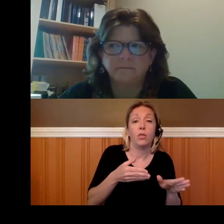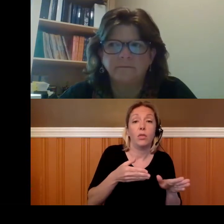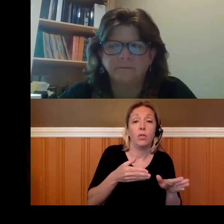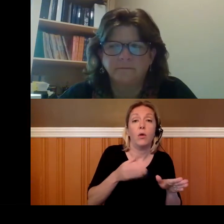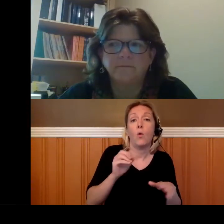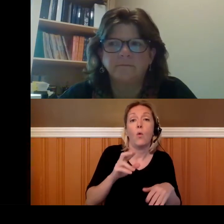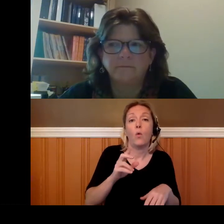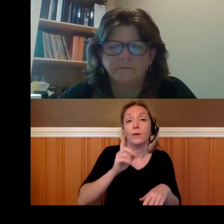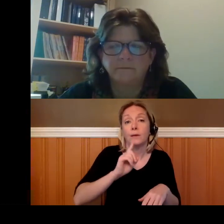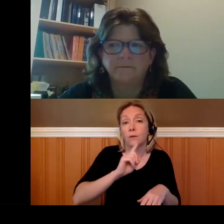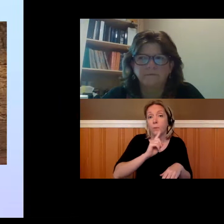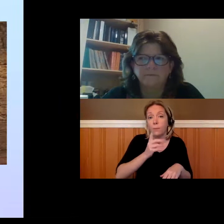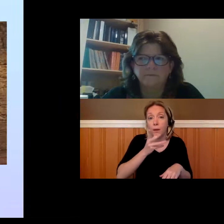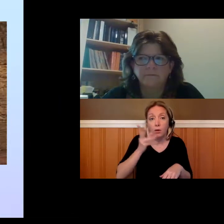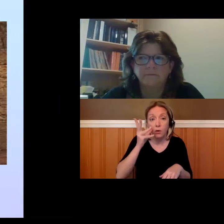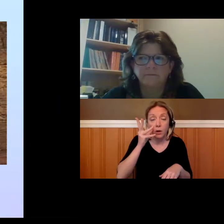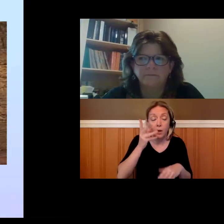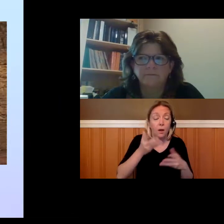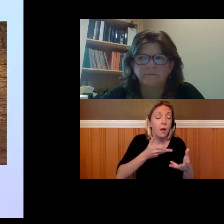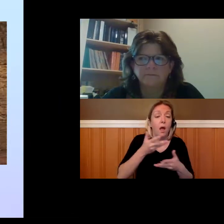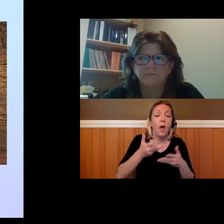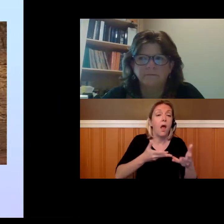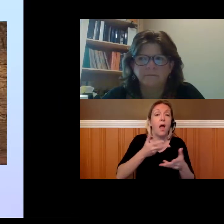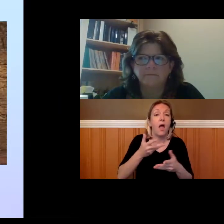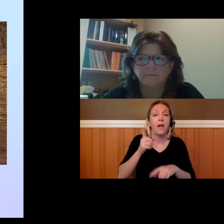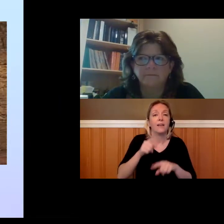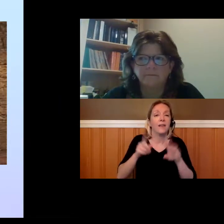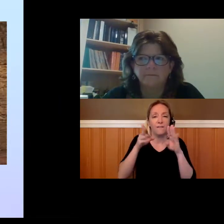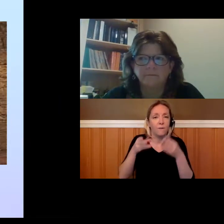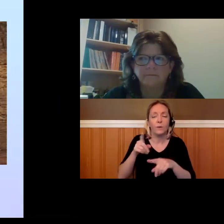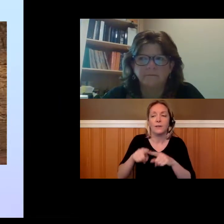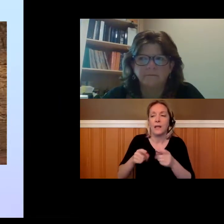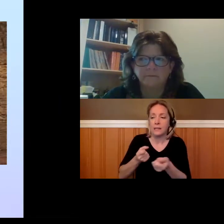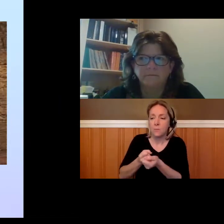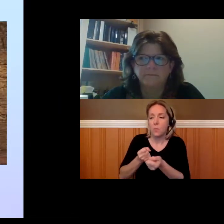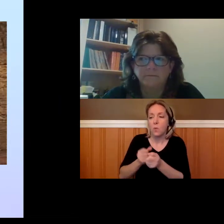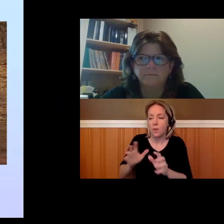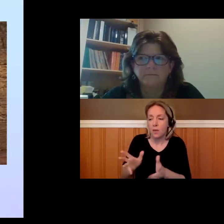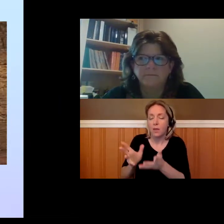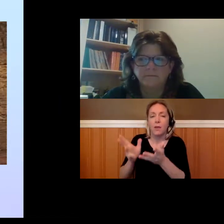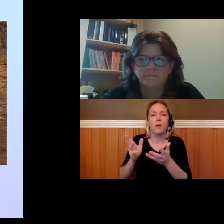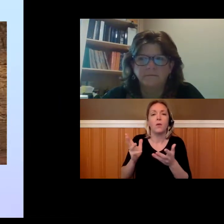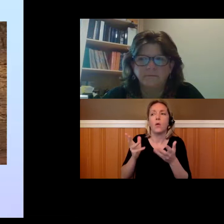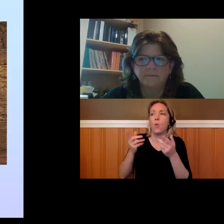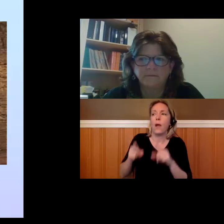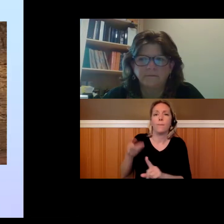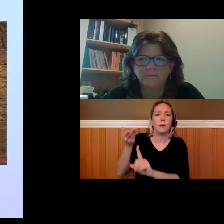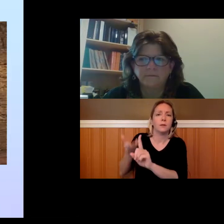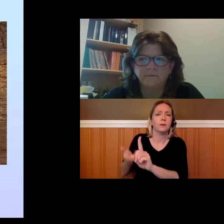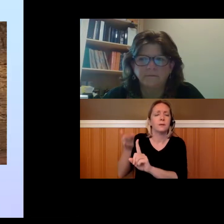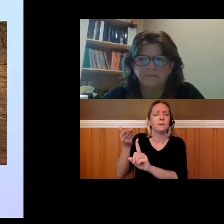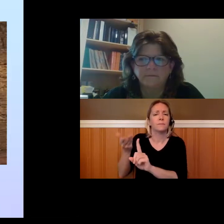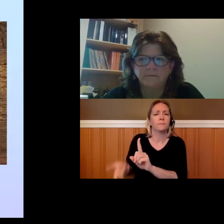single parent who just isn't able to facilitate this process. What becomes of a human